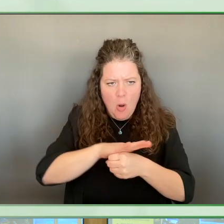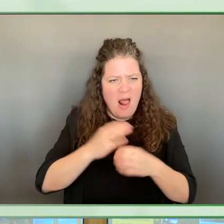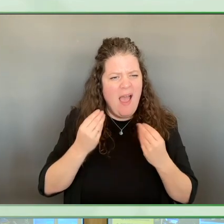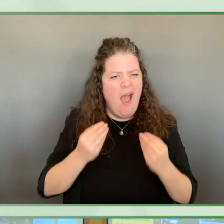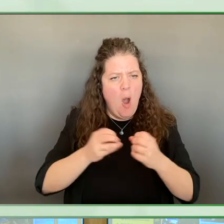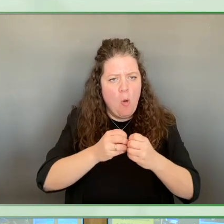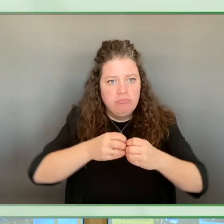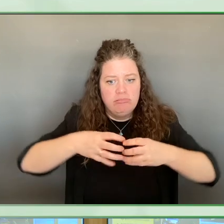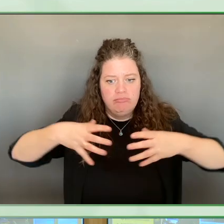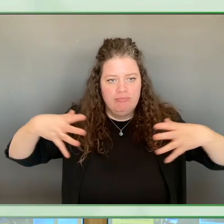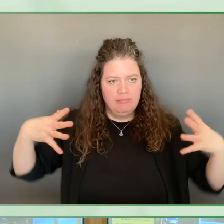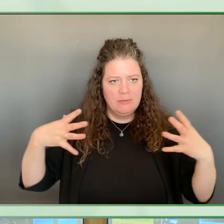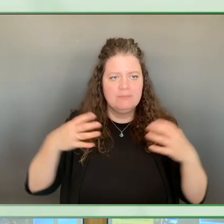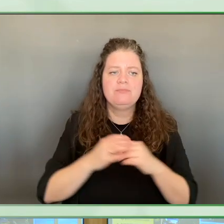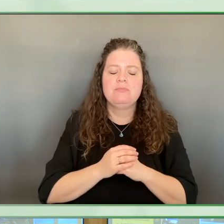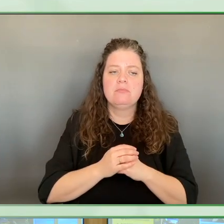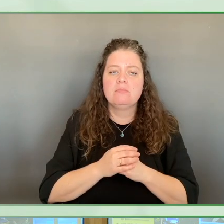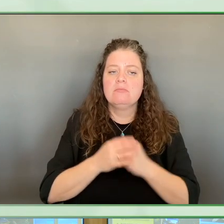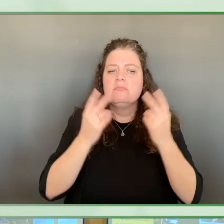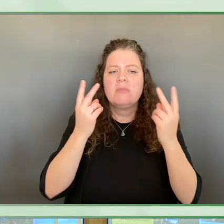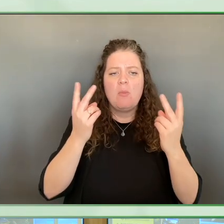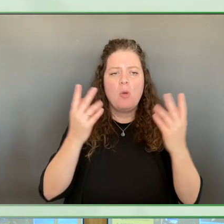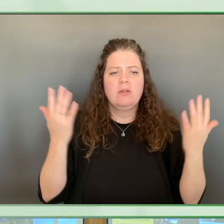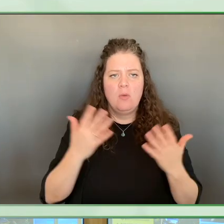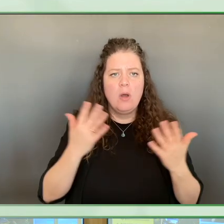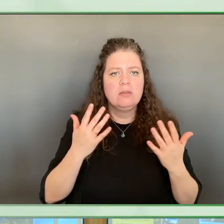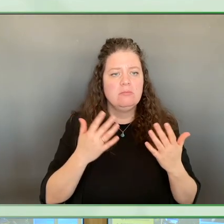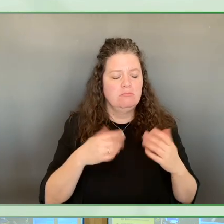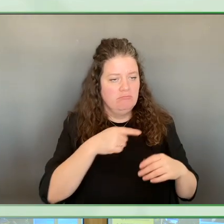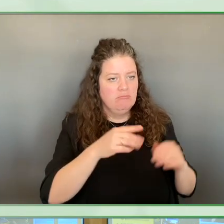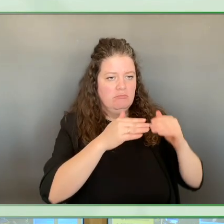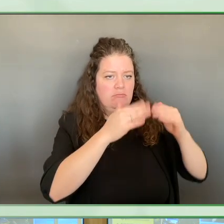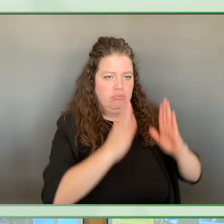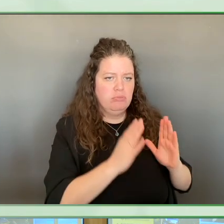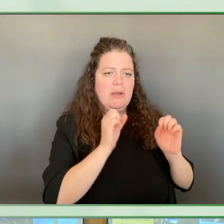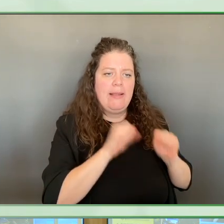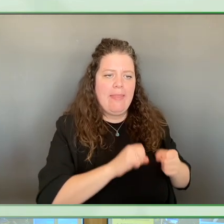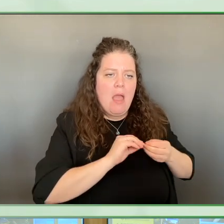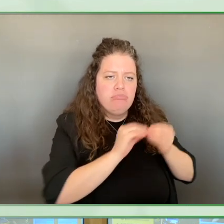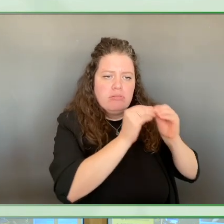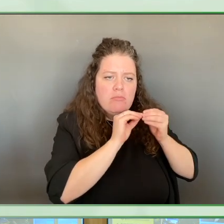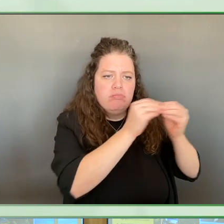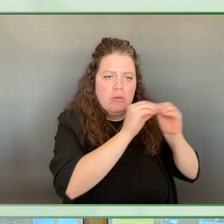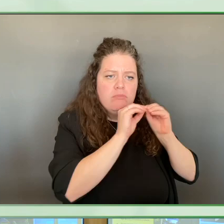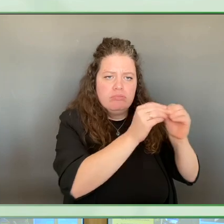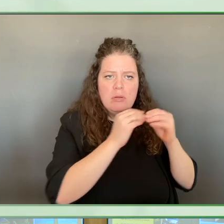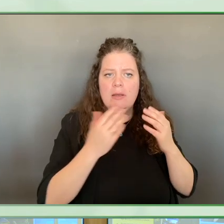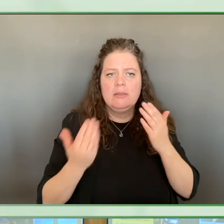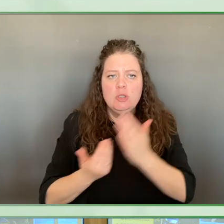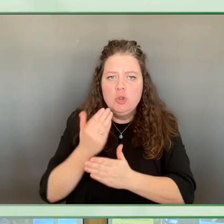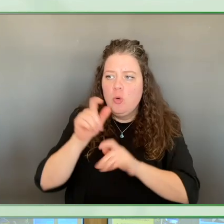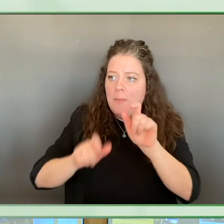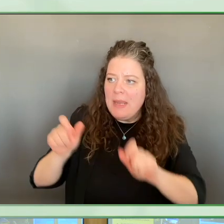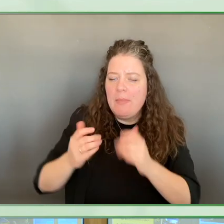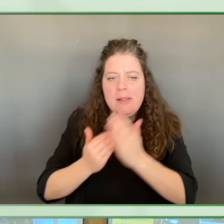one, to have advanced manufacturing facilities with open doors to local innovators to design, produce